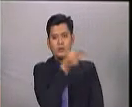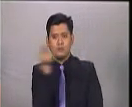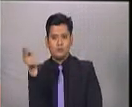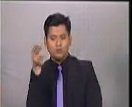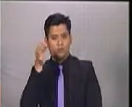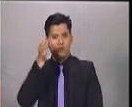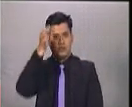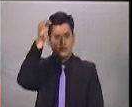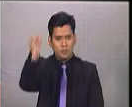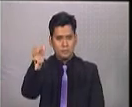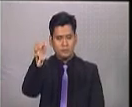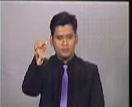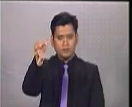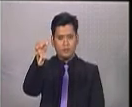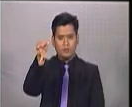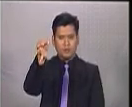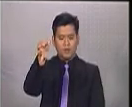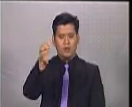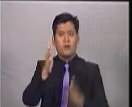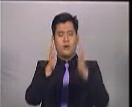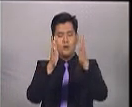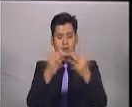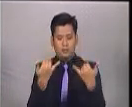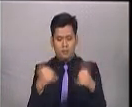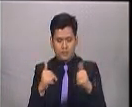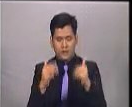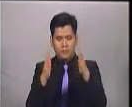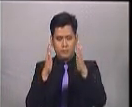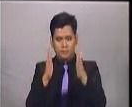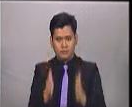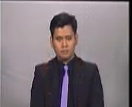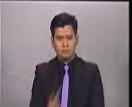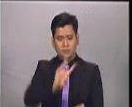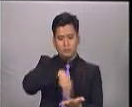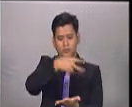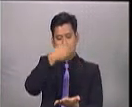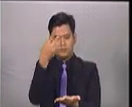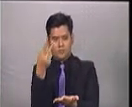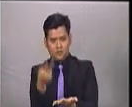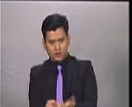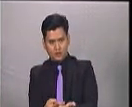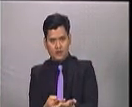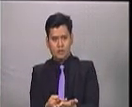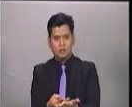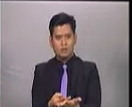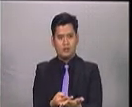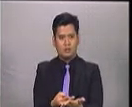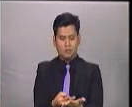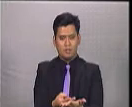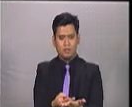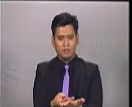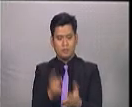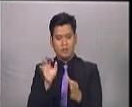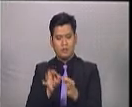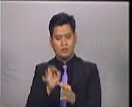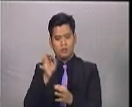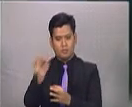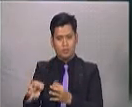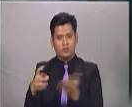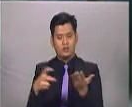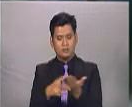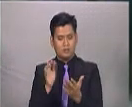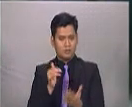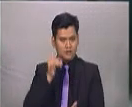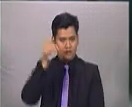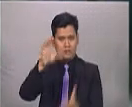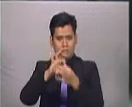Ratu Gimnastik Negara Farah N. Abdul Hadi antara atlet negara yang mengesahkan tiket ke Olimpik Tokyo 2020. Kali terakhir gimnas